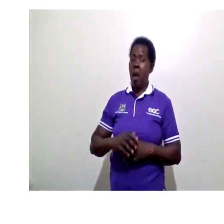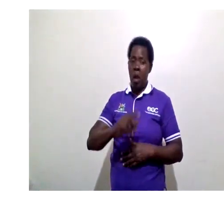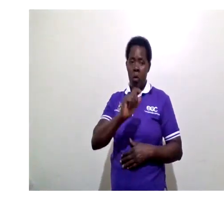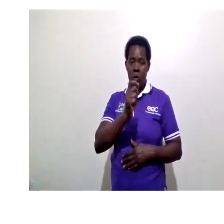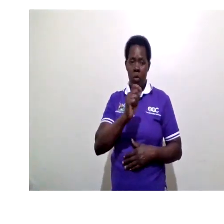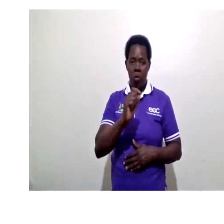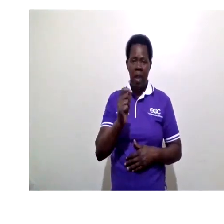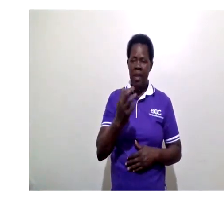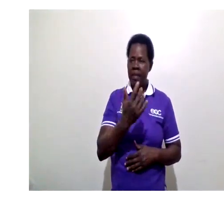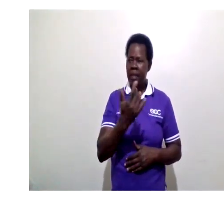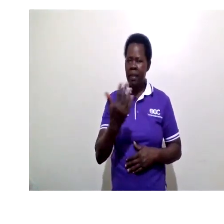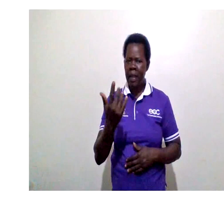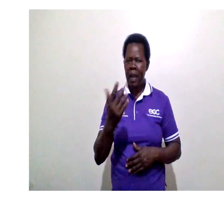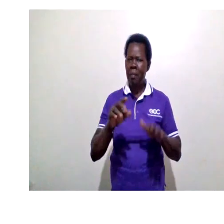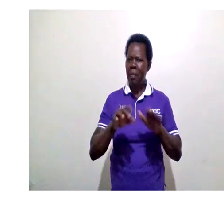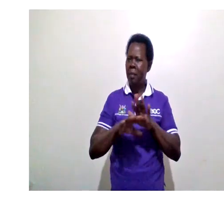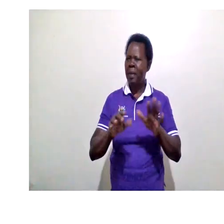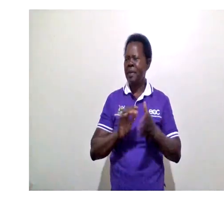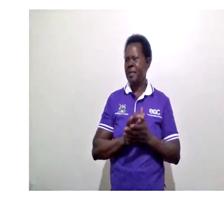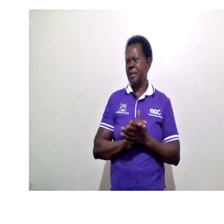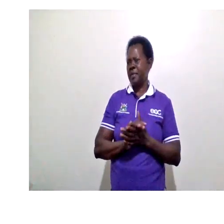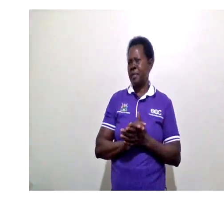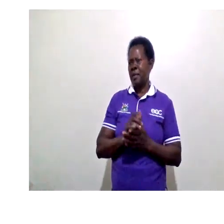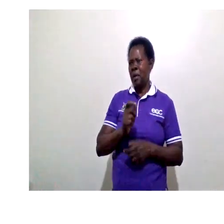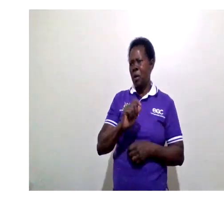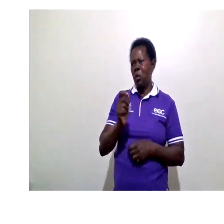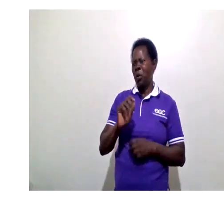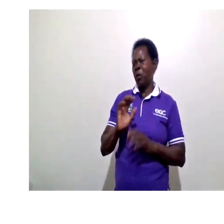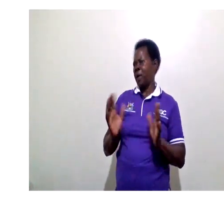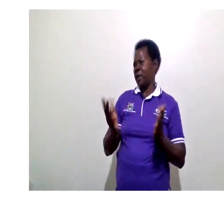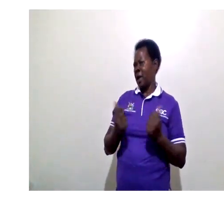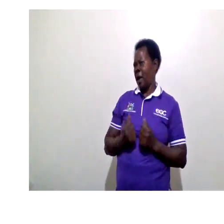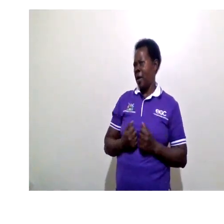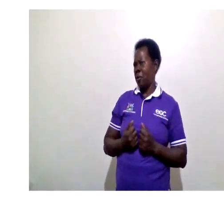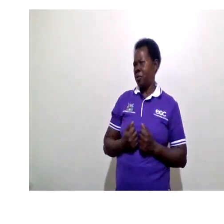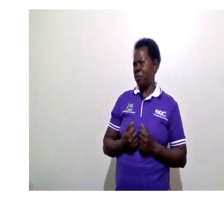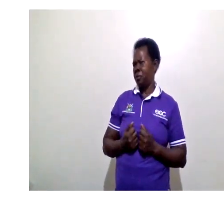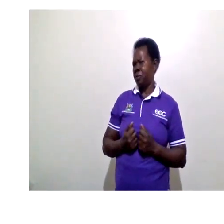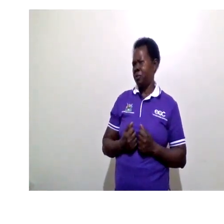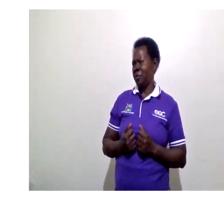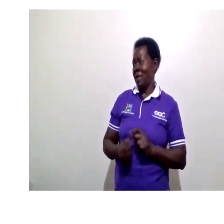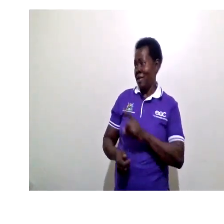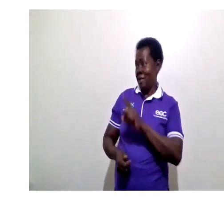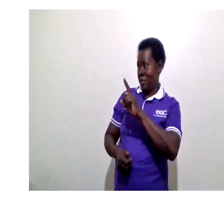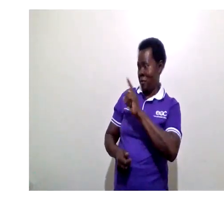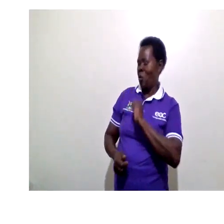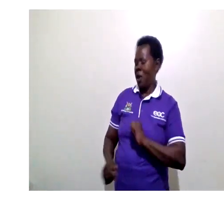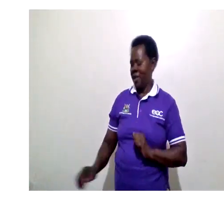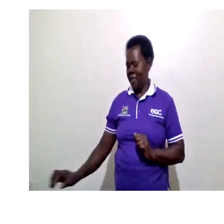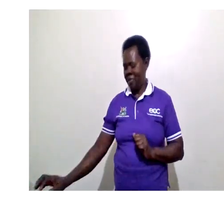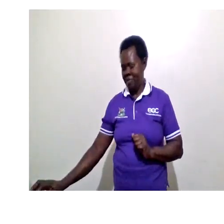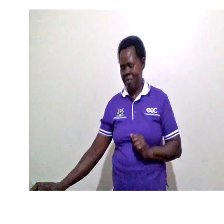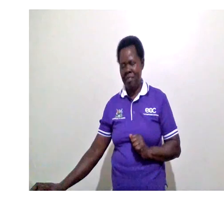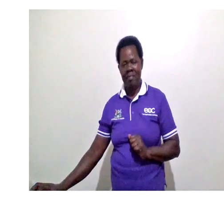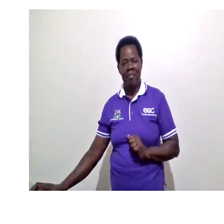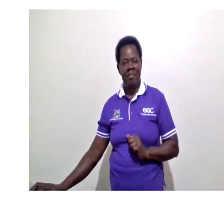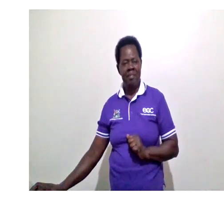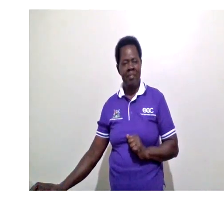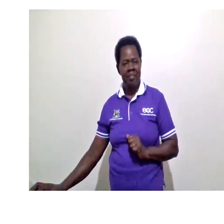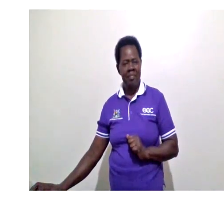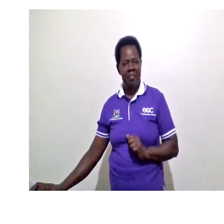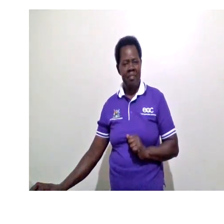Now, writing number bases. How do we write it? You